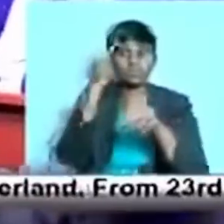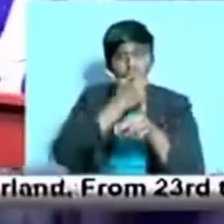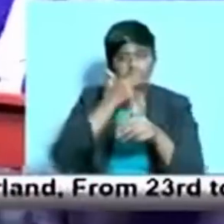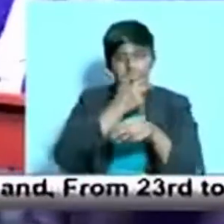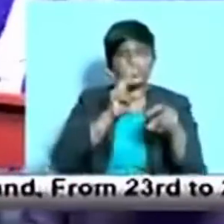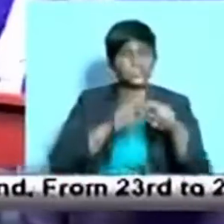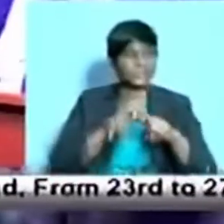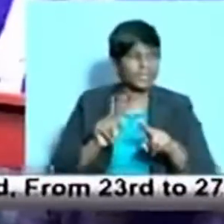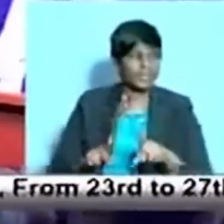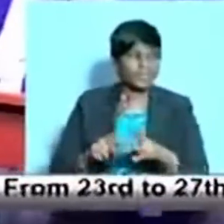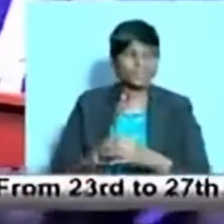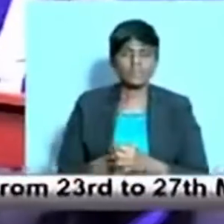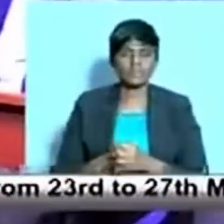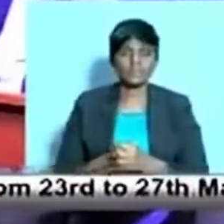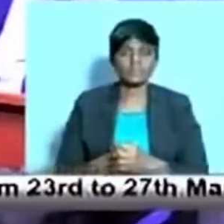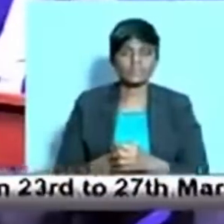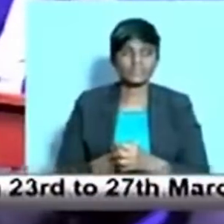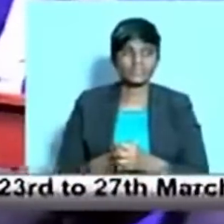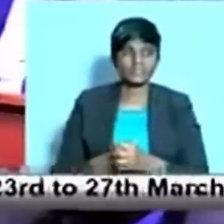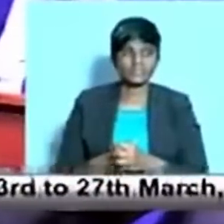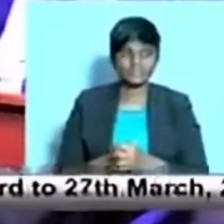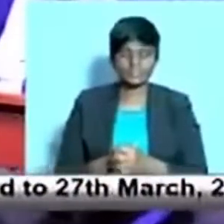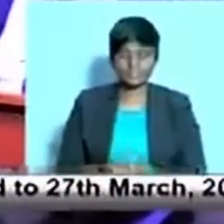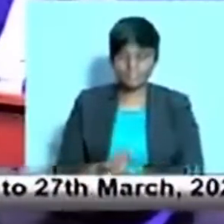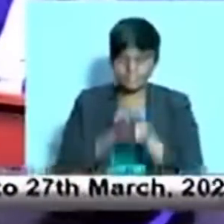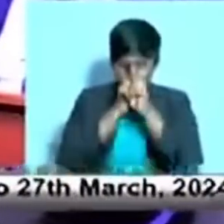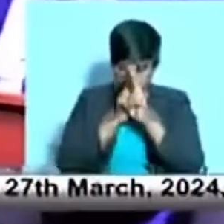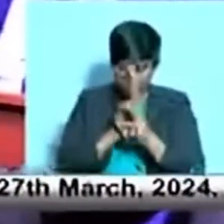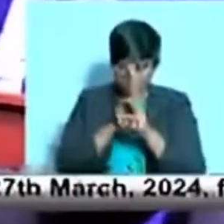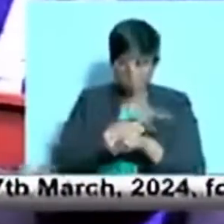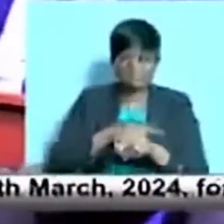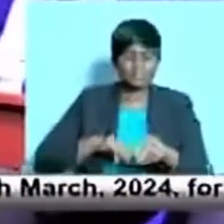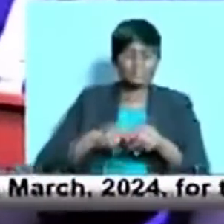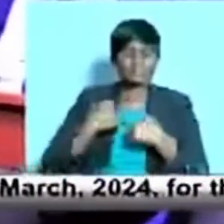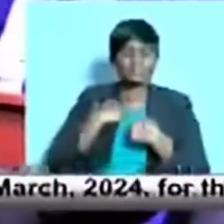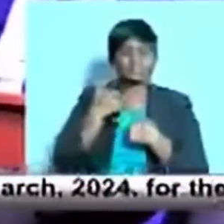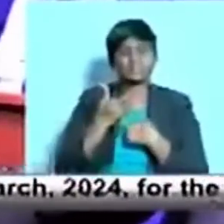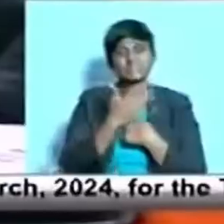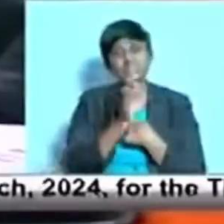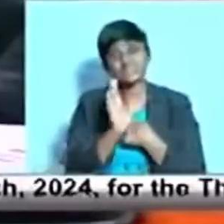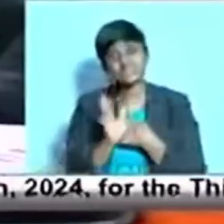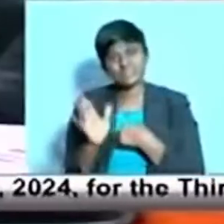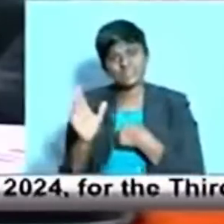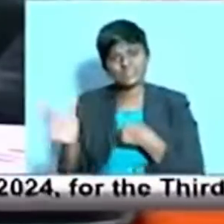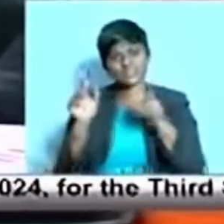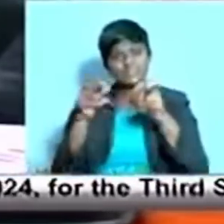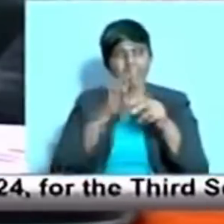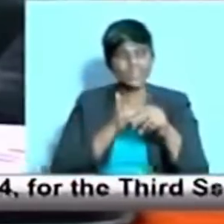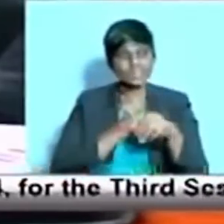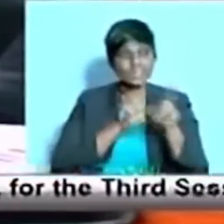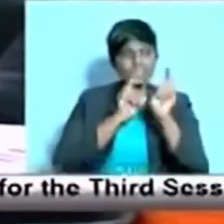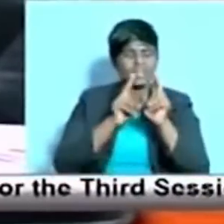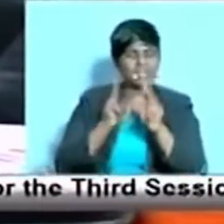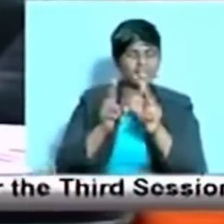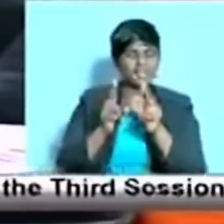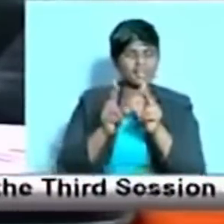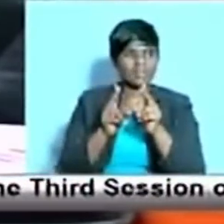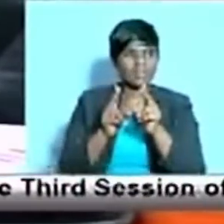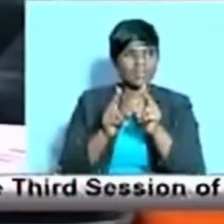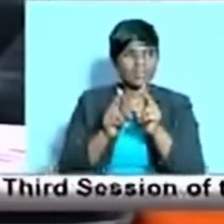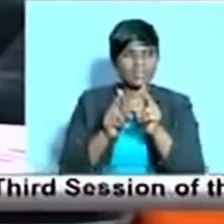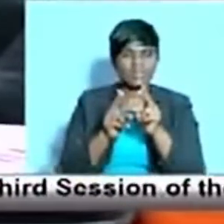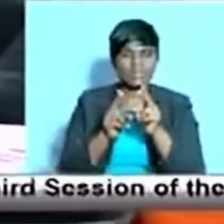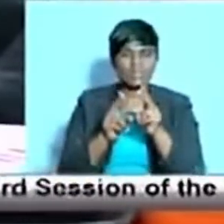Madam Speaker. The Honorable Member, now we are going into another subject. I'm responding to No, you don't have